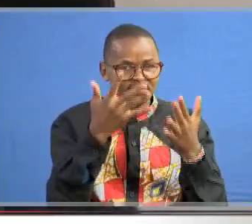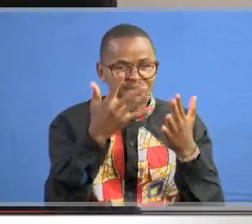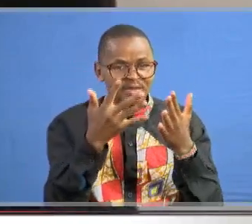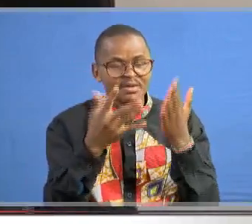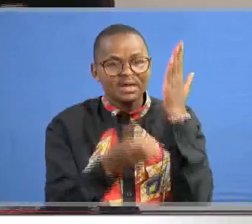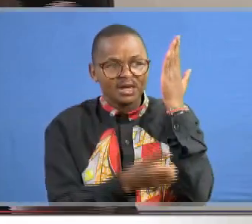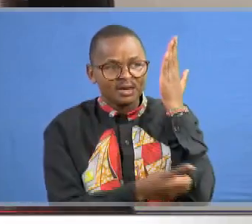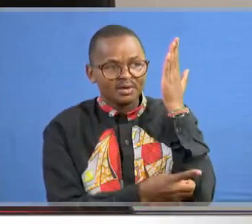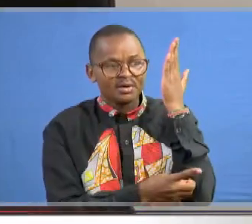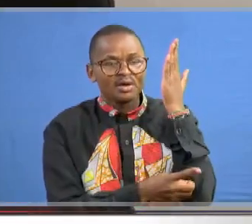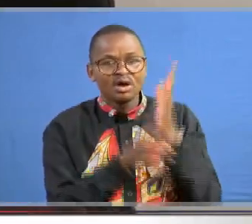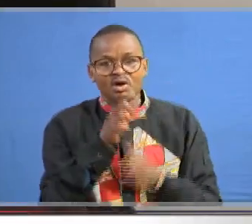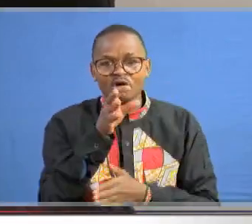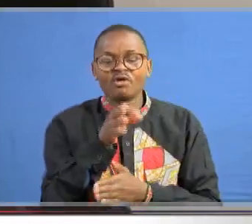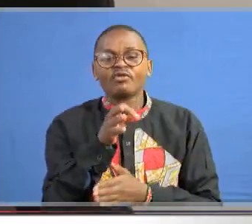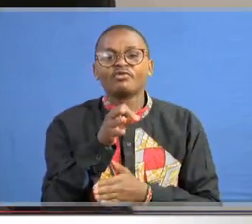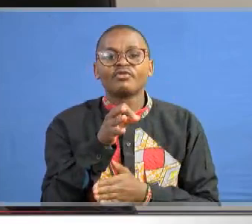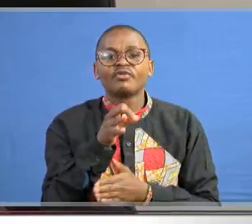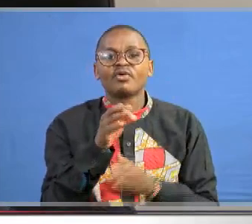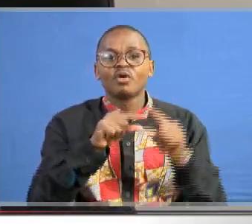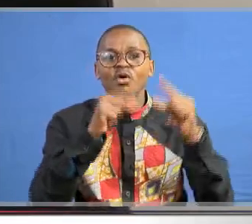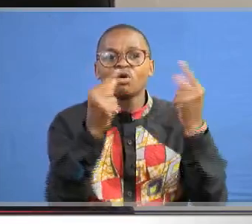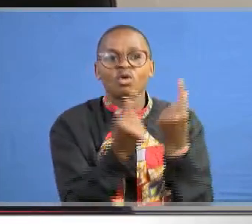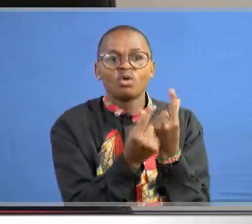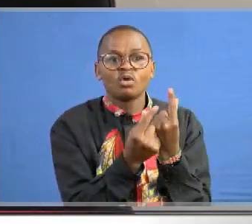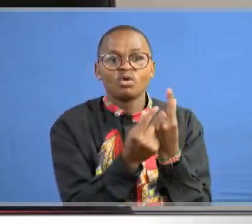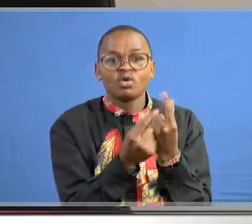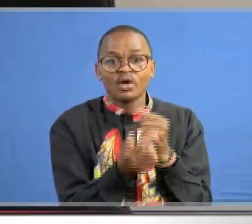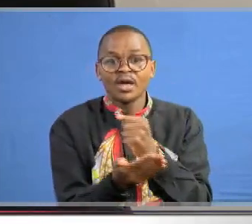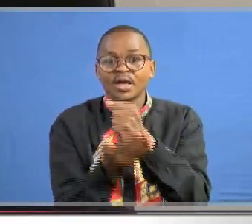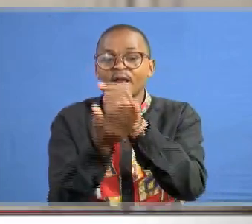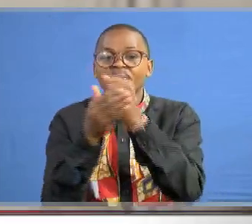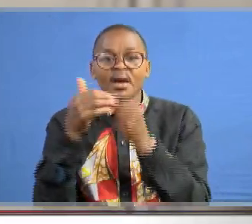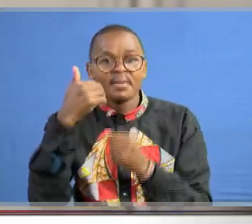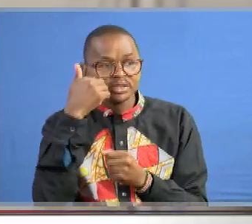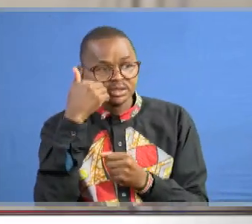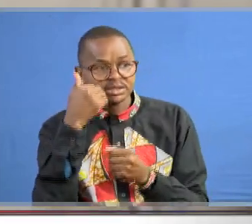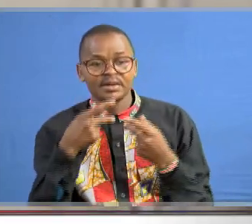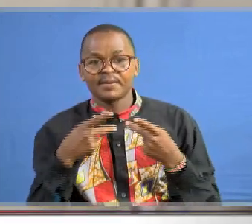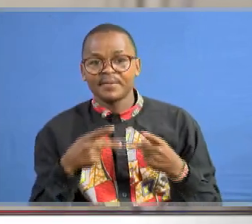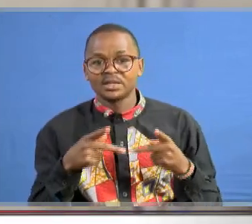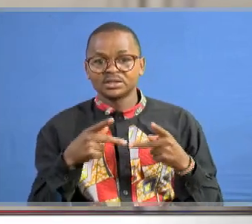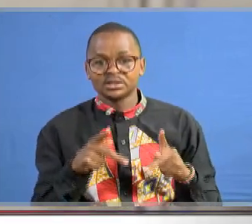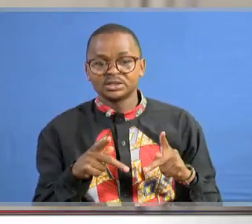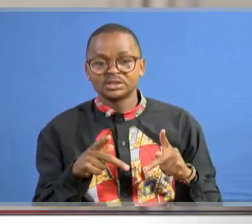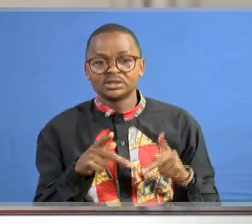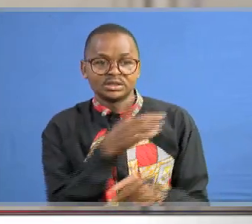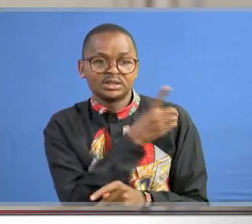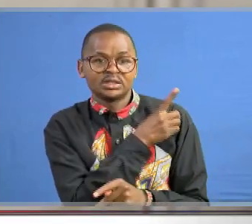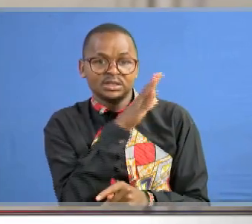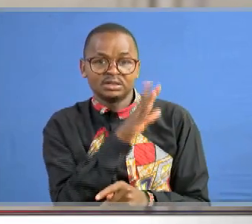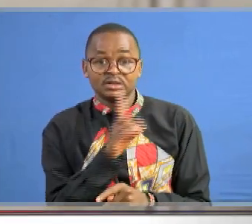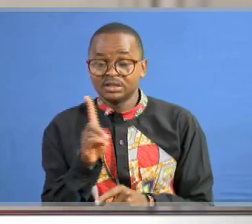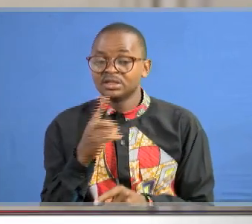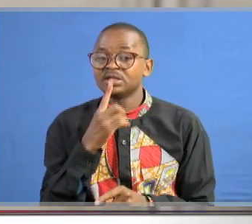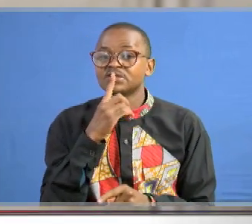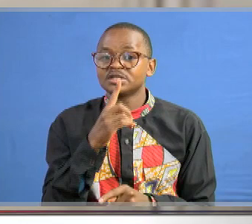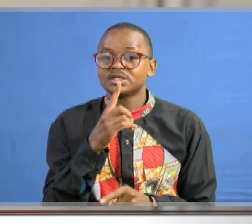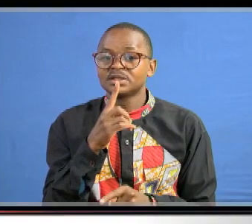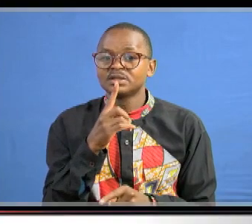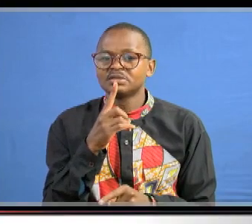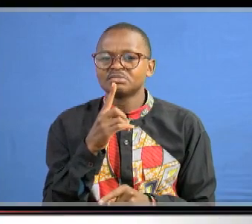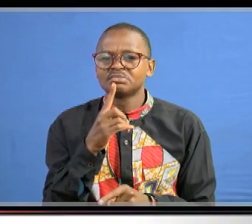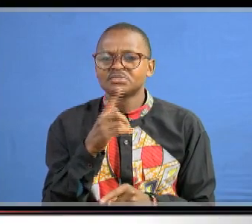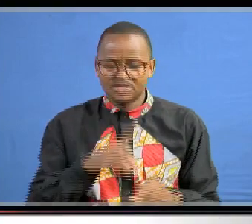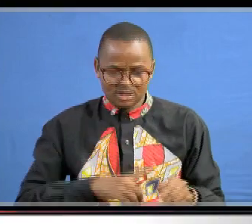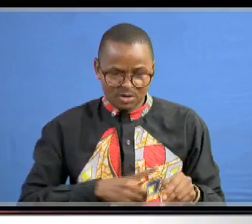multidisciplinary kind of group to be able to help a patient. Dr. Kamiti says that in most